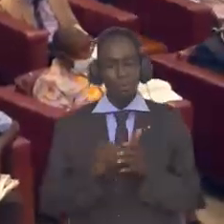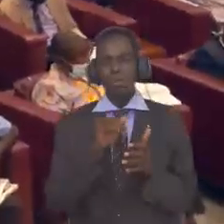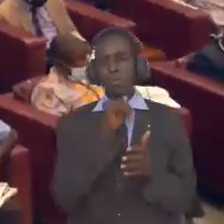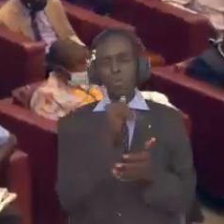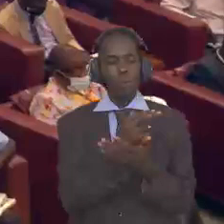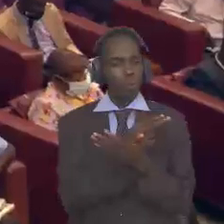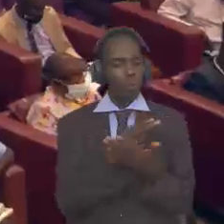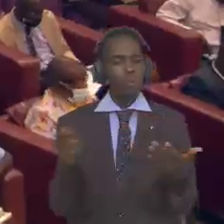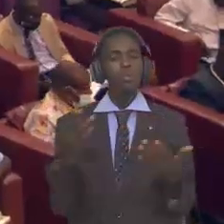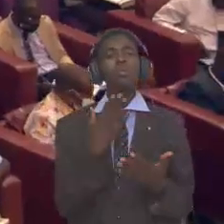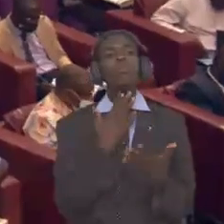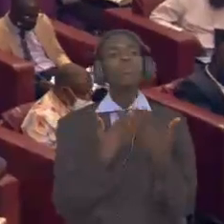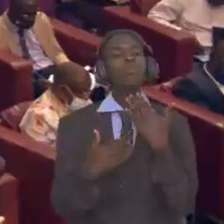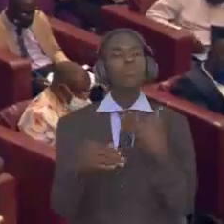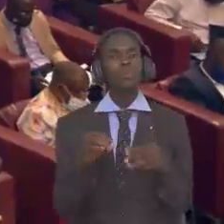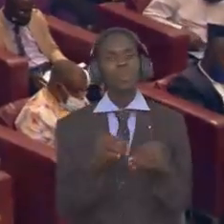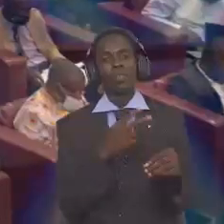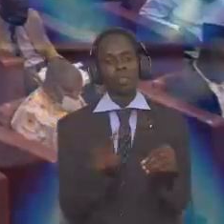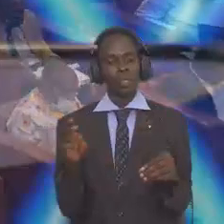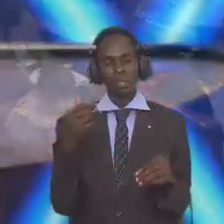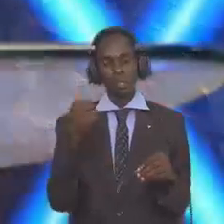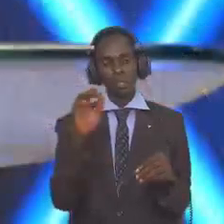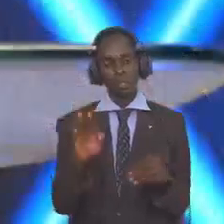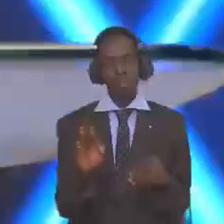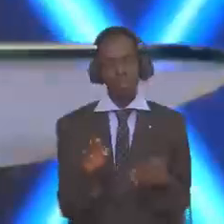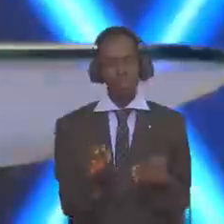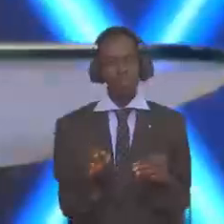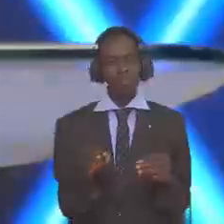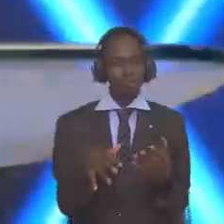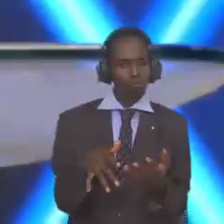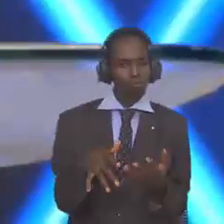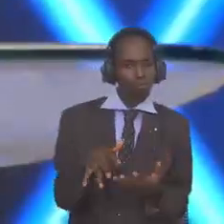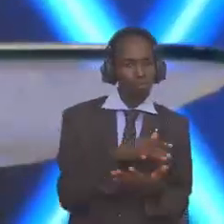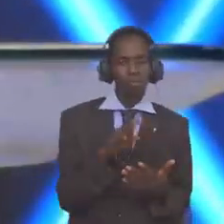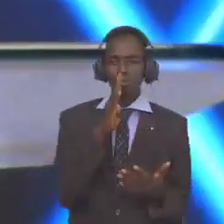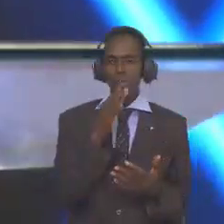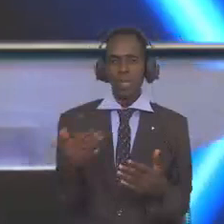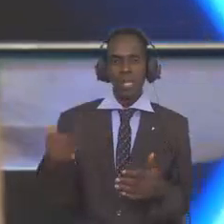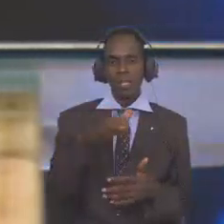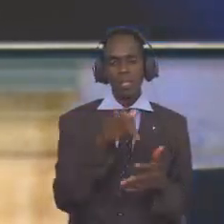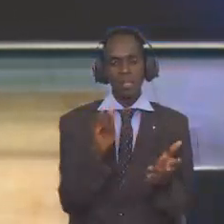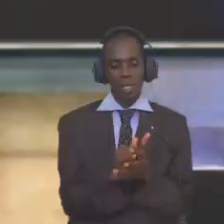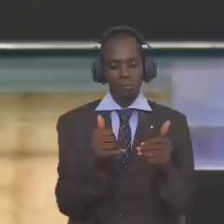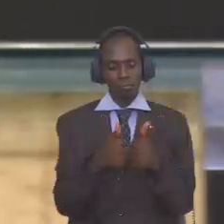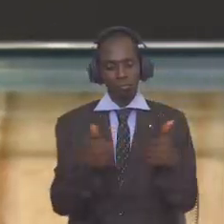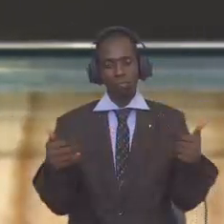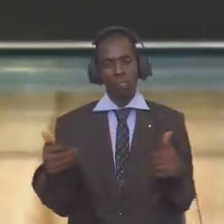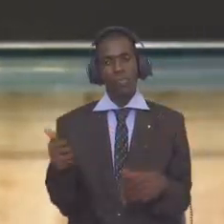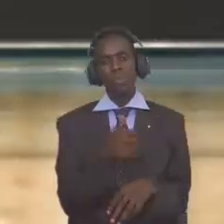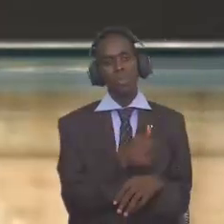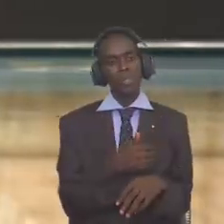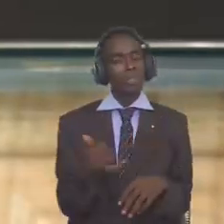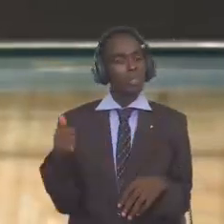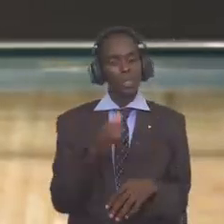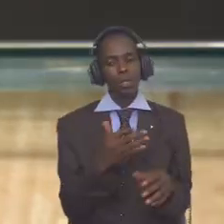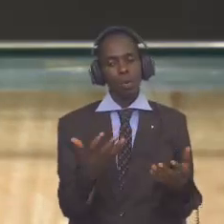ungodly lusts. Verse 19, these be they who separate themselves. They won't